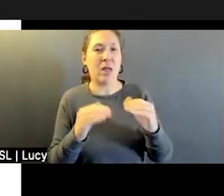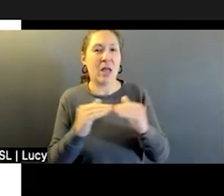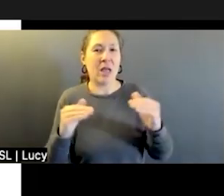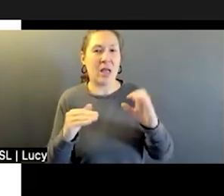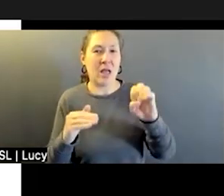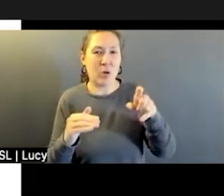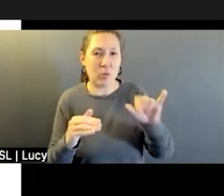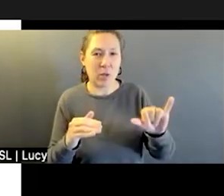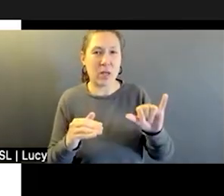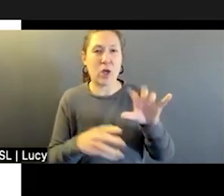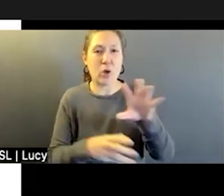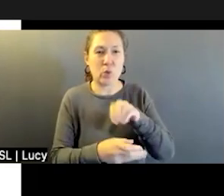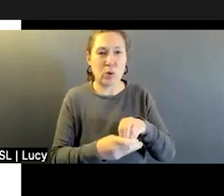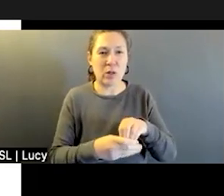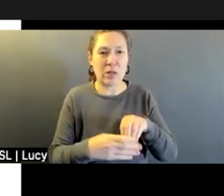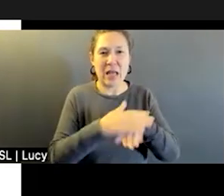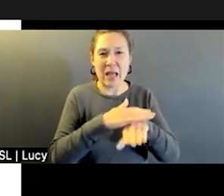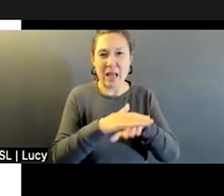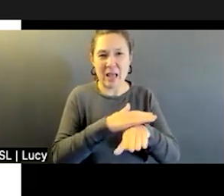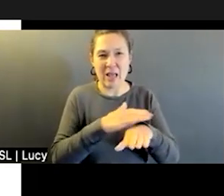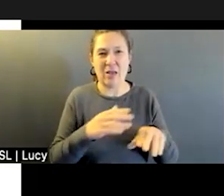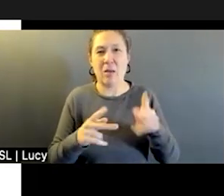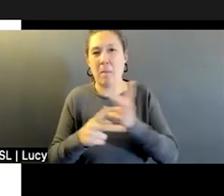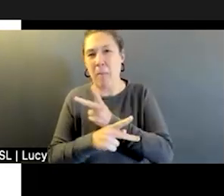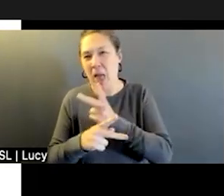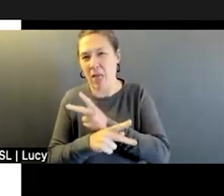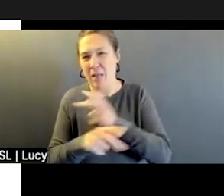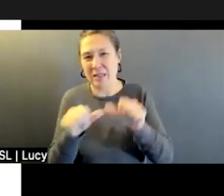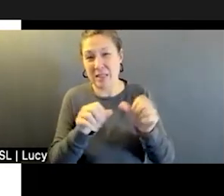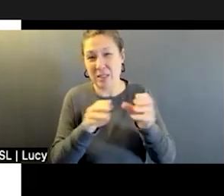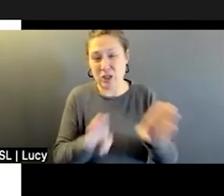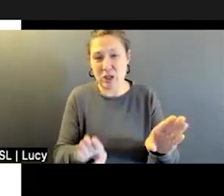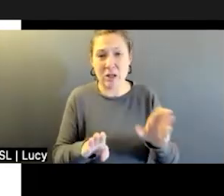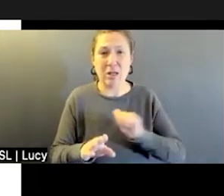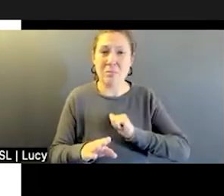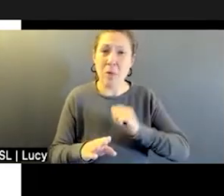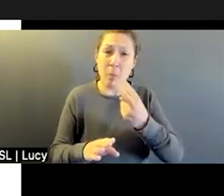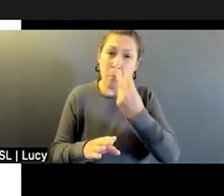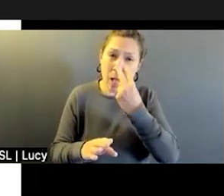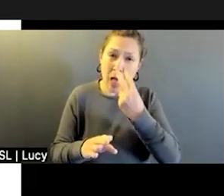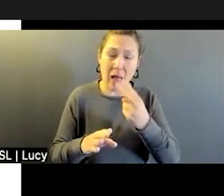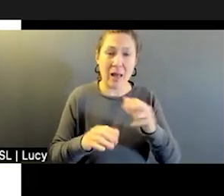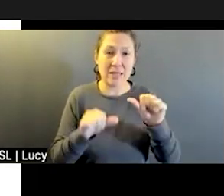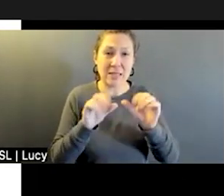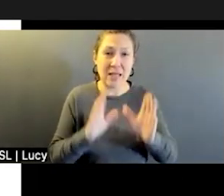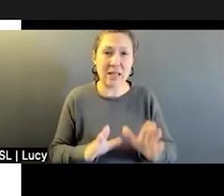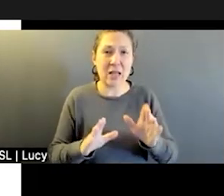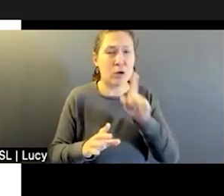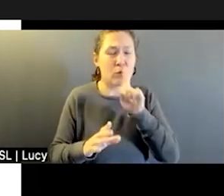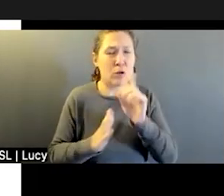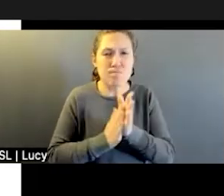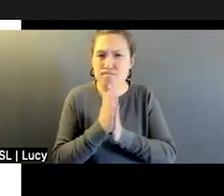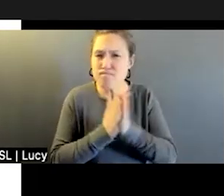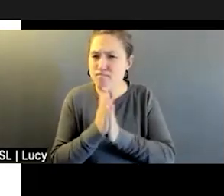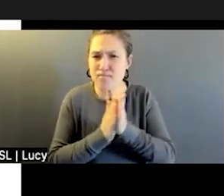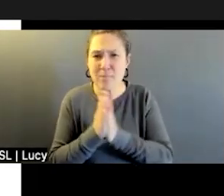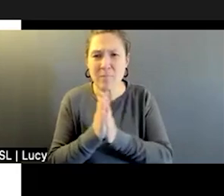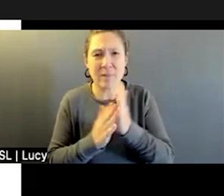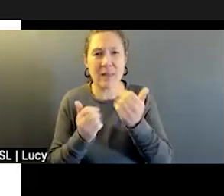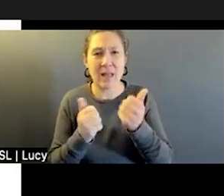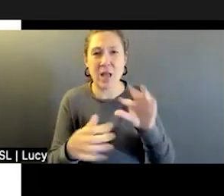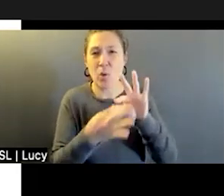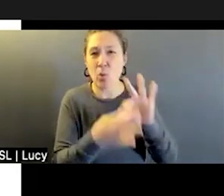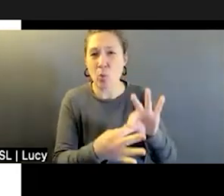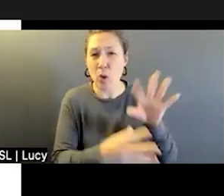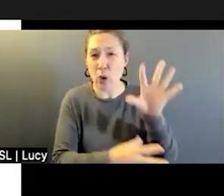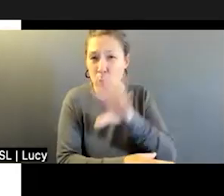of mathematics and science more in general. As a blind scientist, I'm very passionate about everything related to inclusion